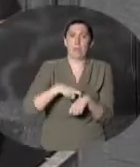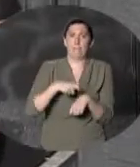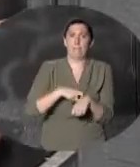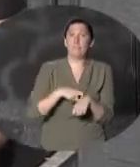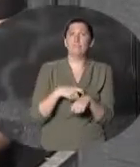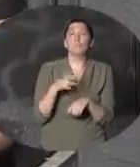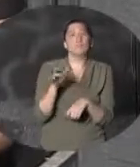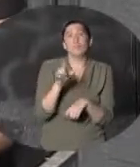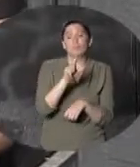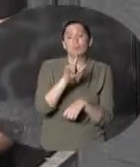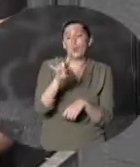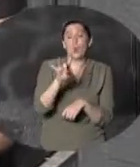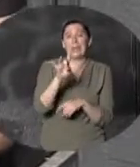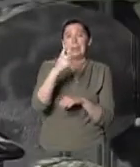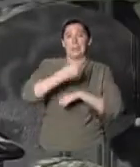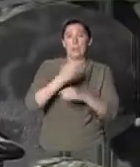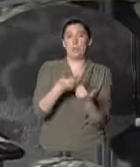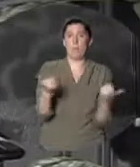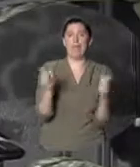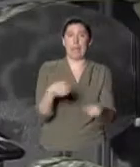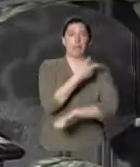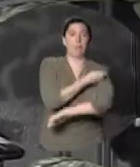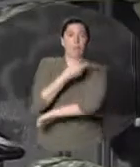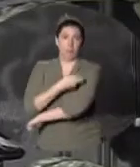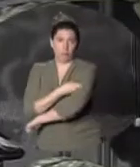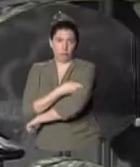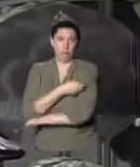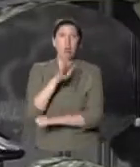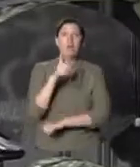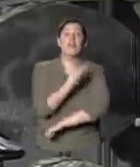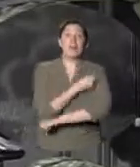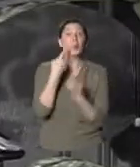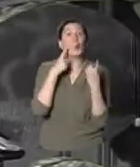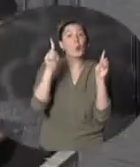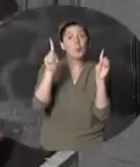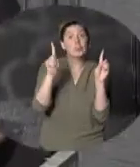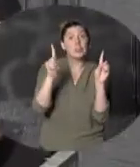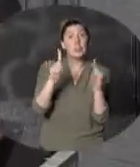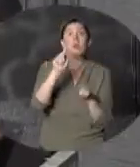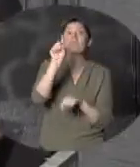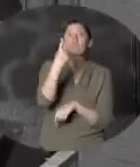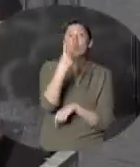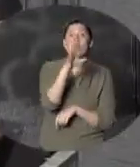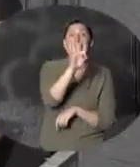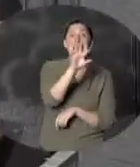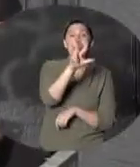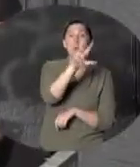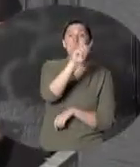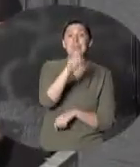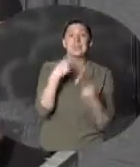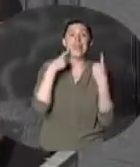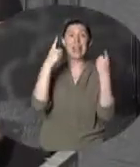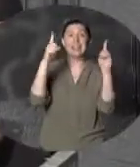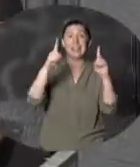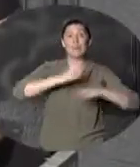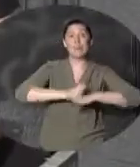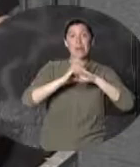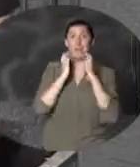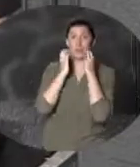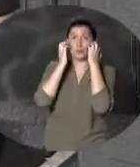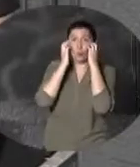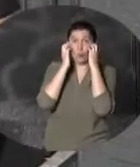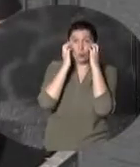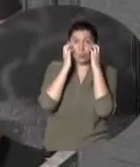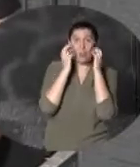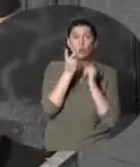as close as 28 days apart. And the vaccine works. The first one is 93% effective at preventing measles, and